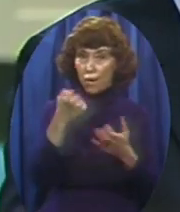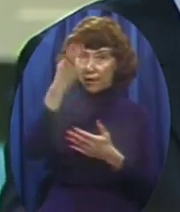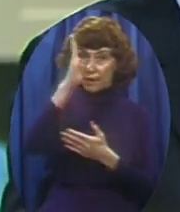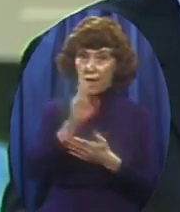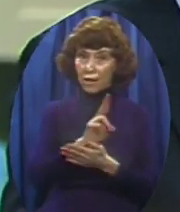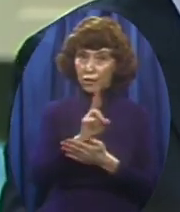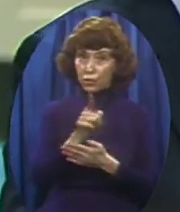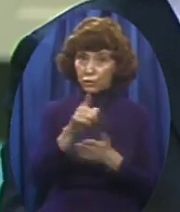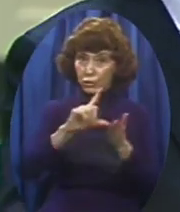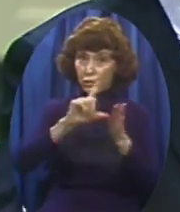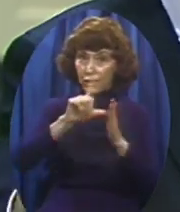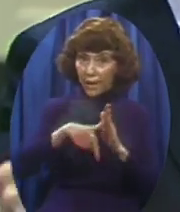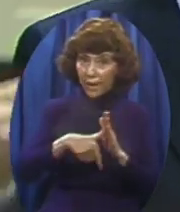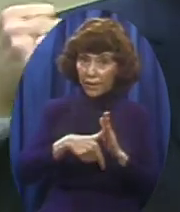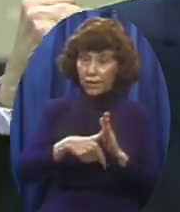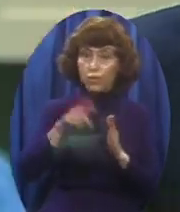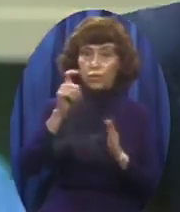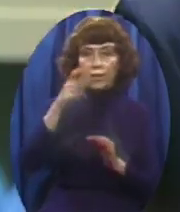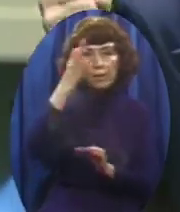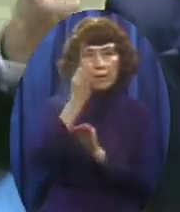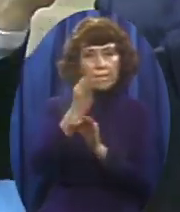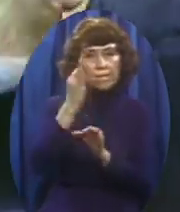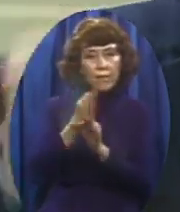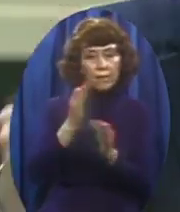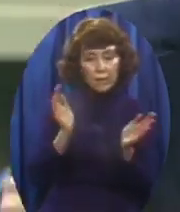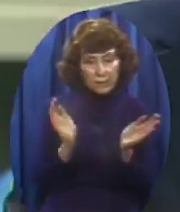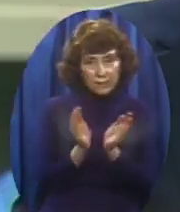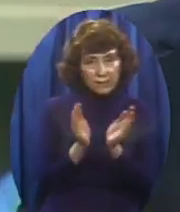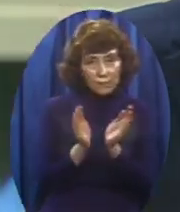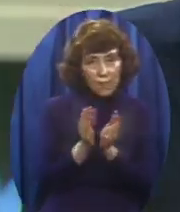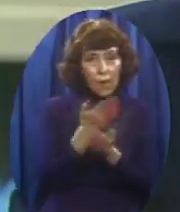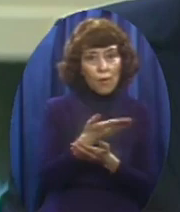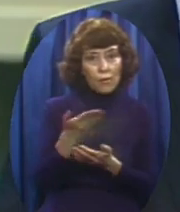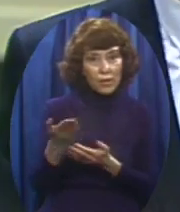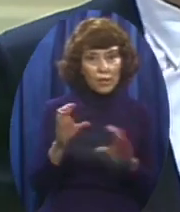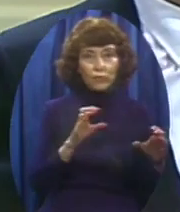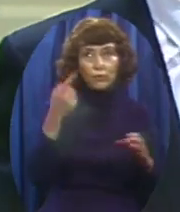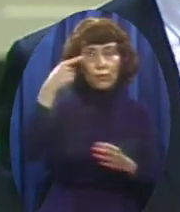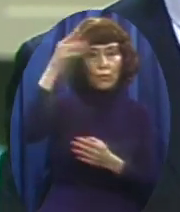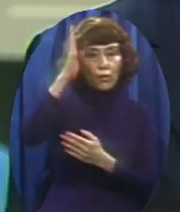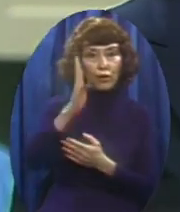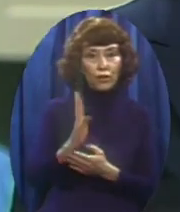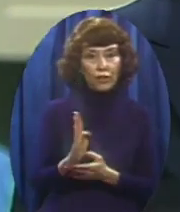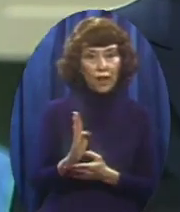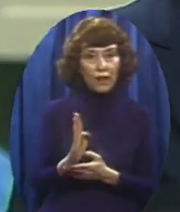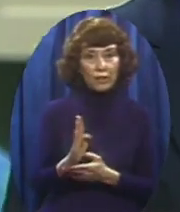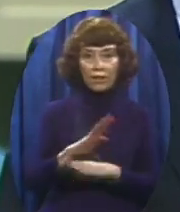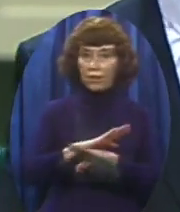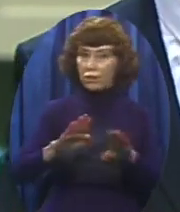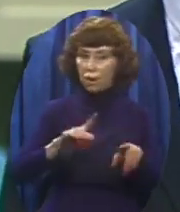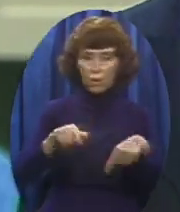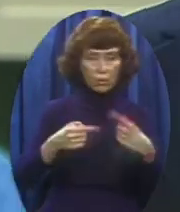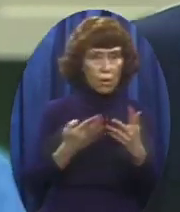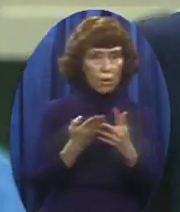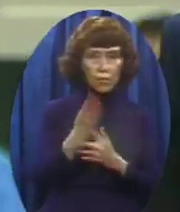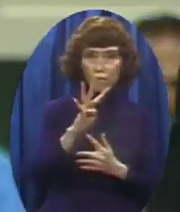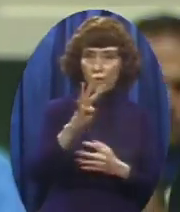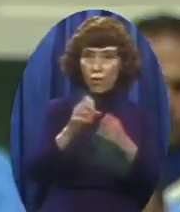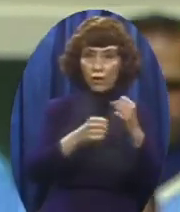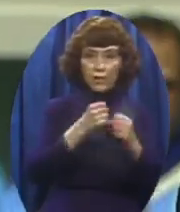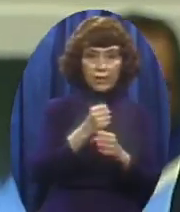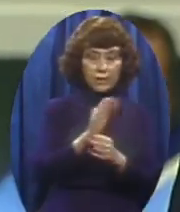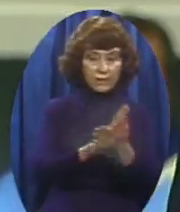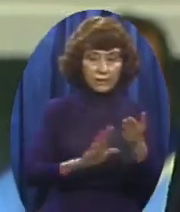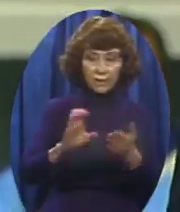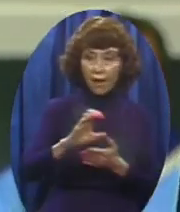now. Find a place by revelation and get in and do it. Don't you go through 4 years of college and never teach a Sunday school class, lead a